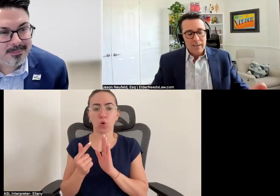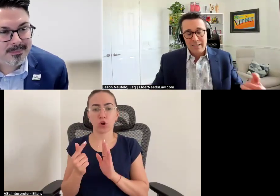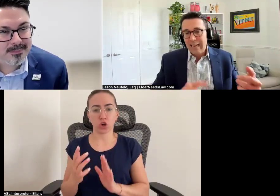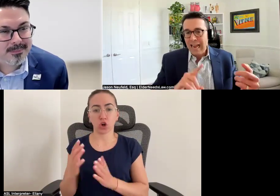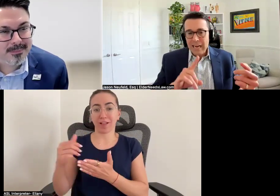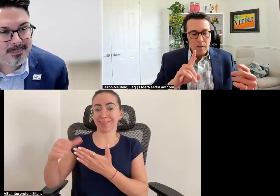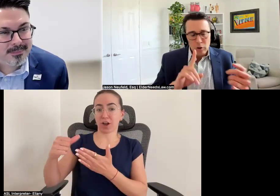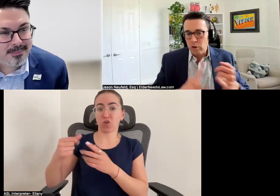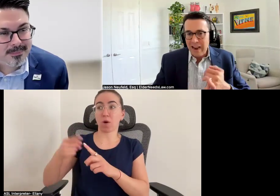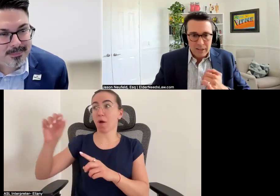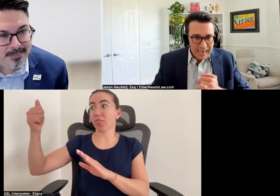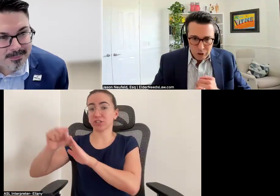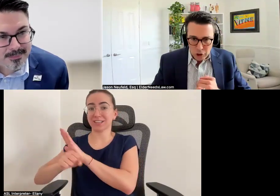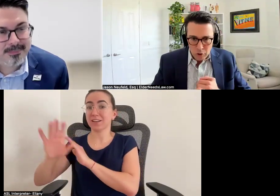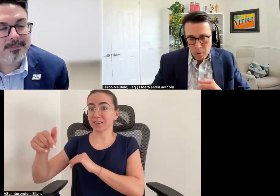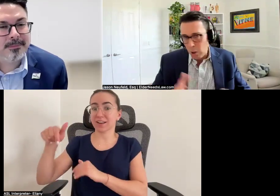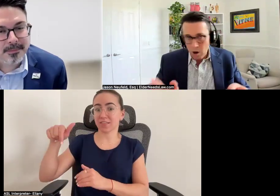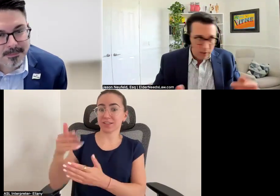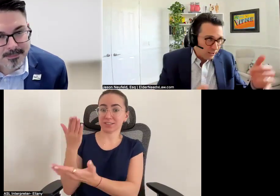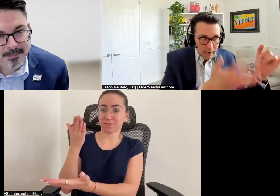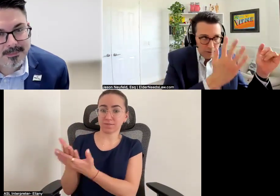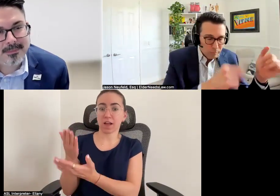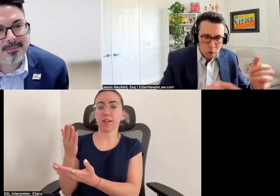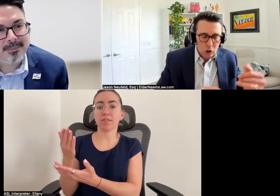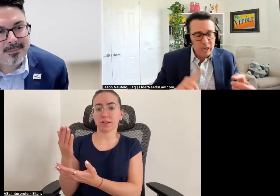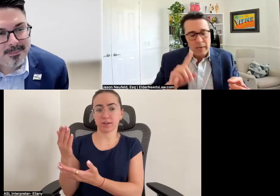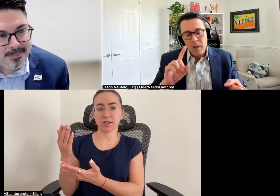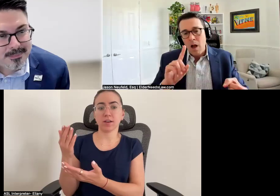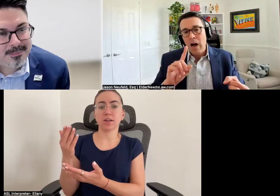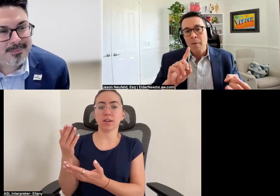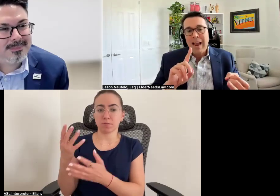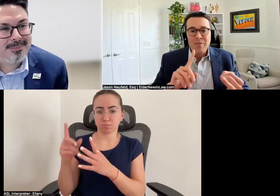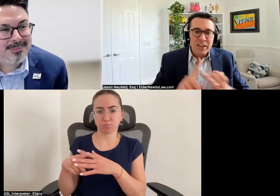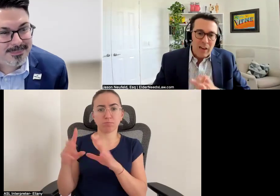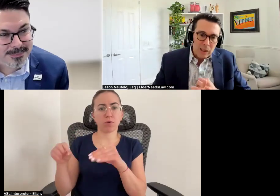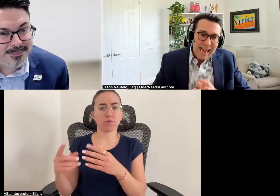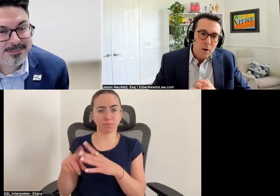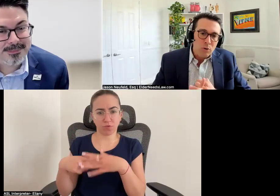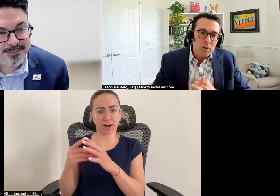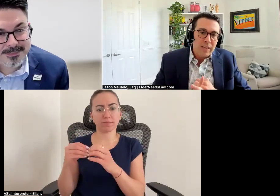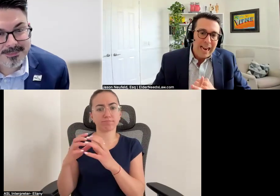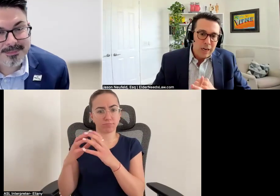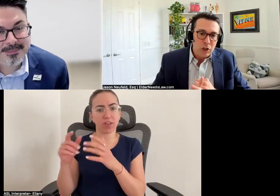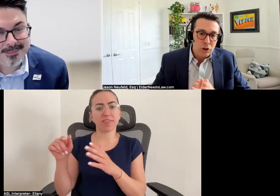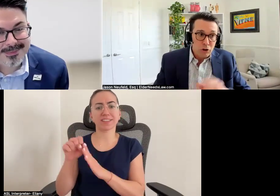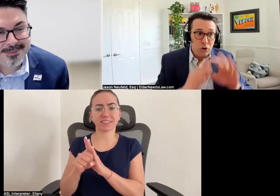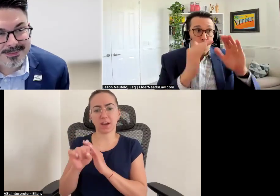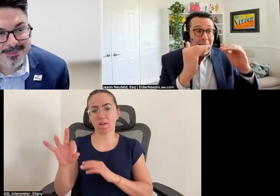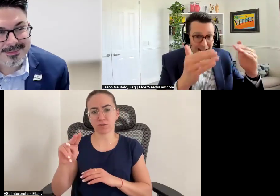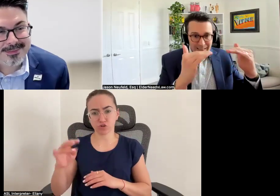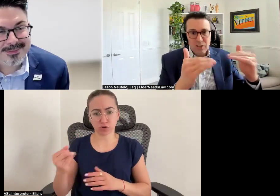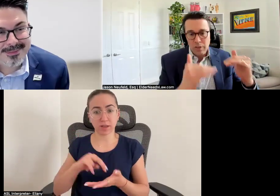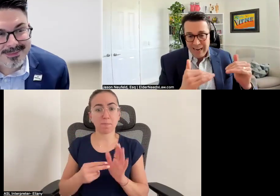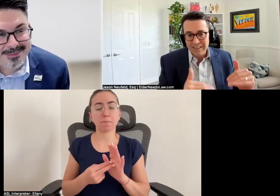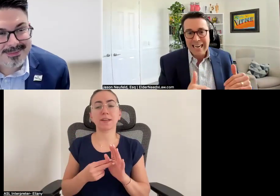state to say this was validly executed per the laws of the state of New Jersey. And this allows the agent to do,